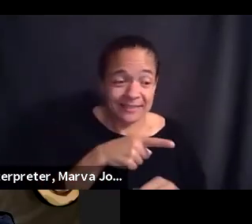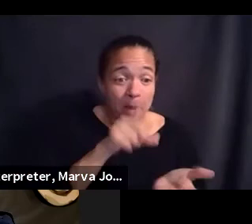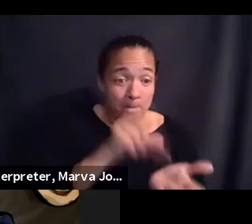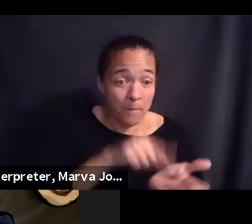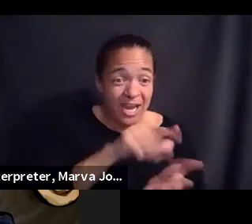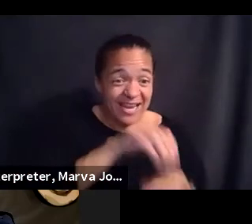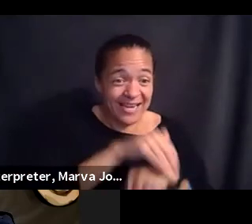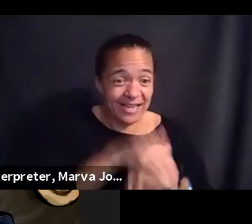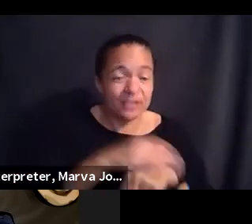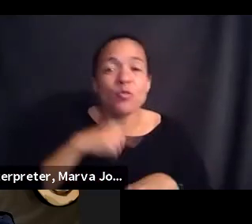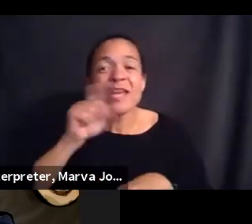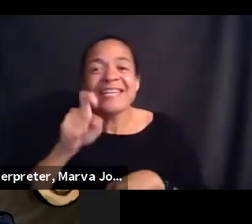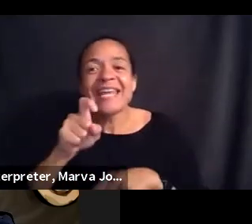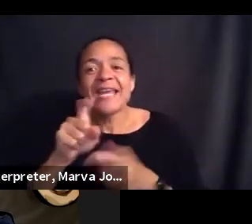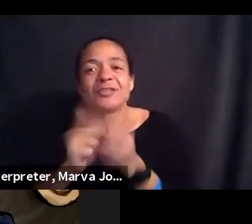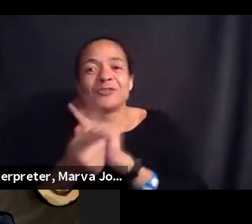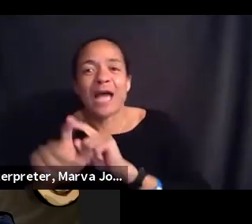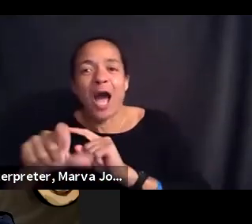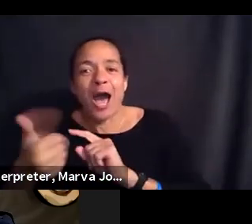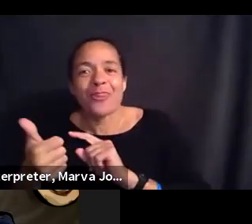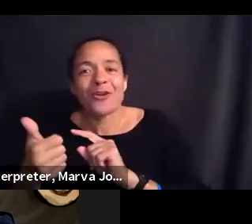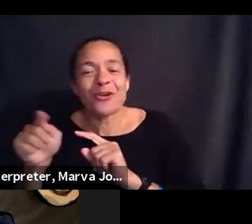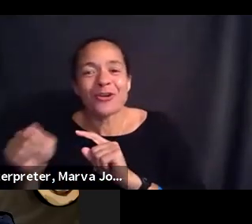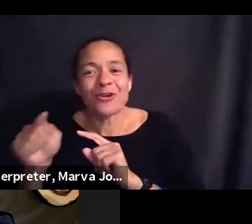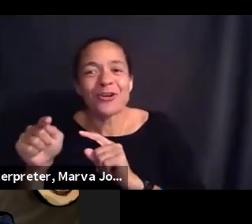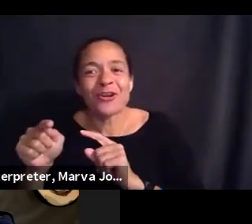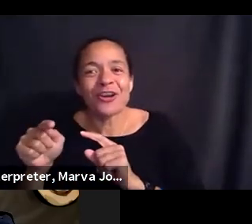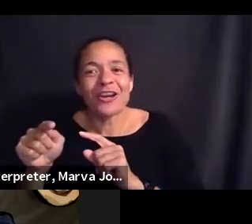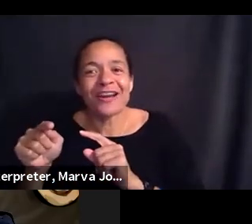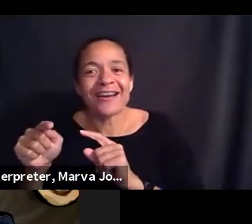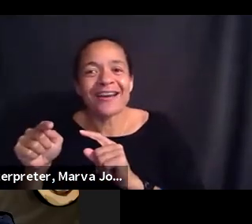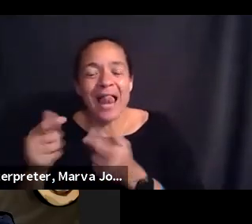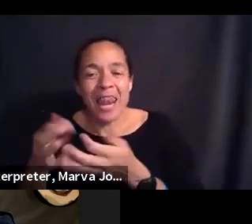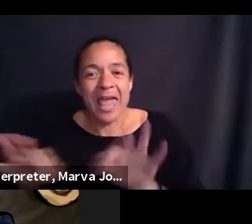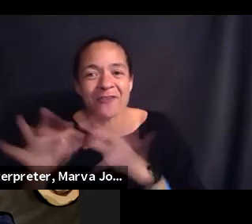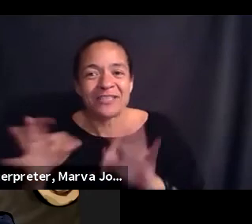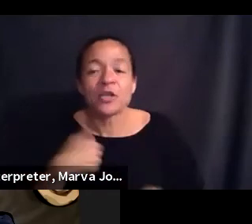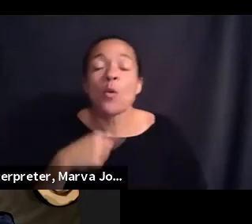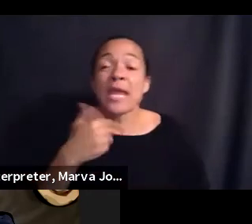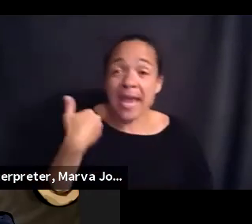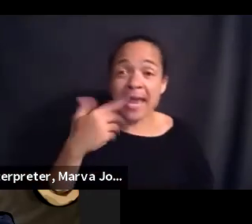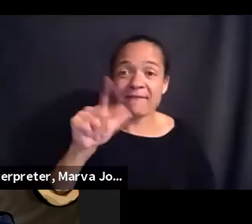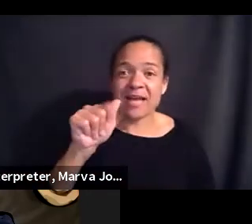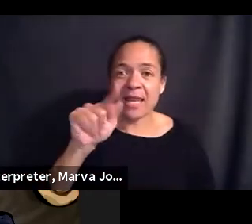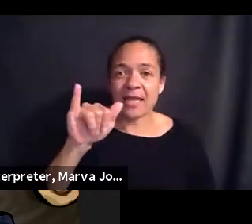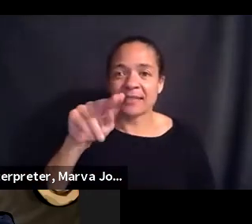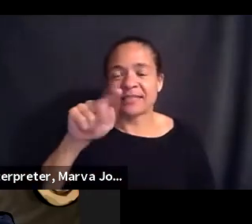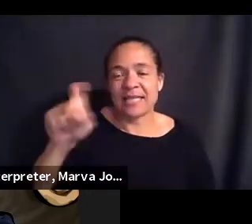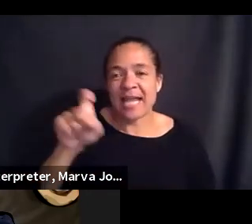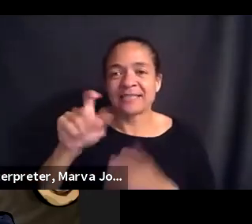had specific, you know, because we have our Latinx Community Center that is a grantee and we work with them on a regular basis,